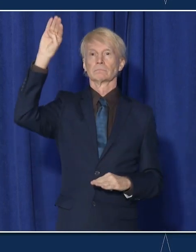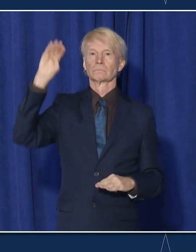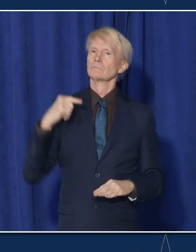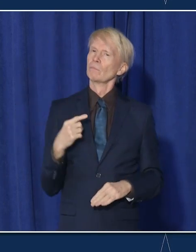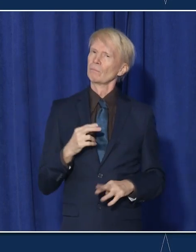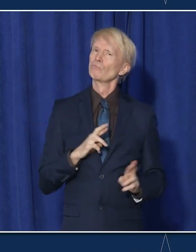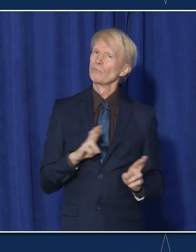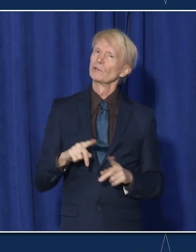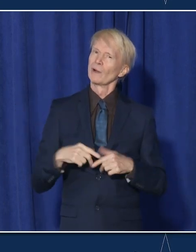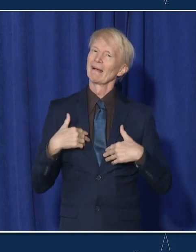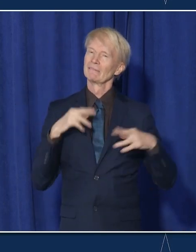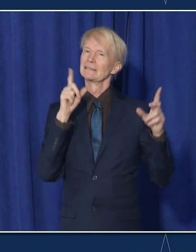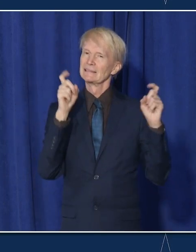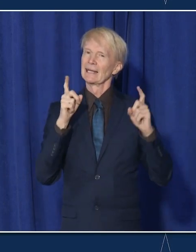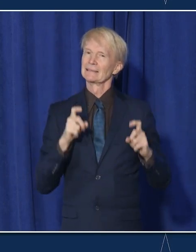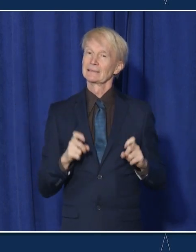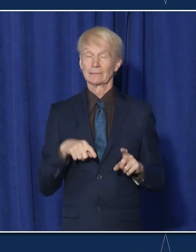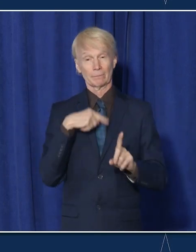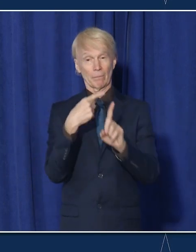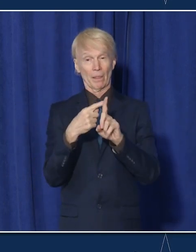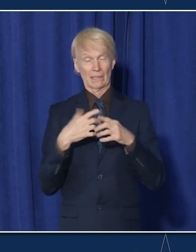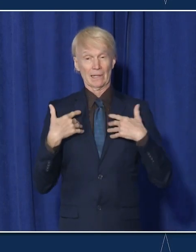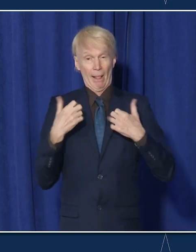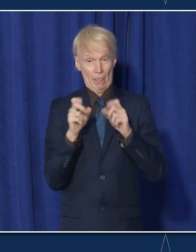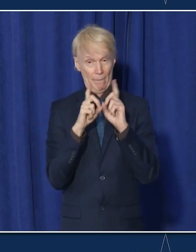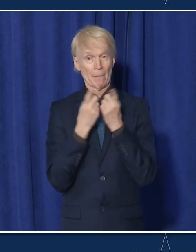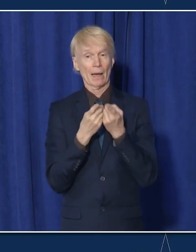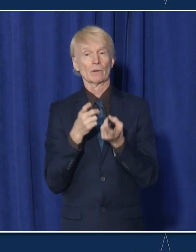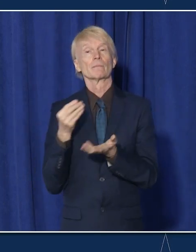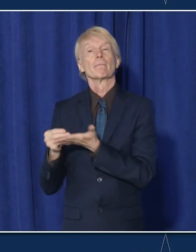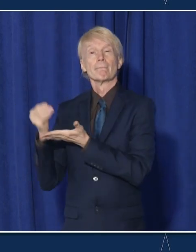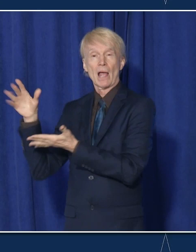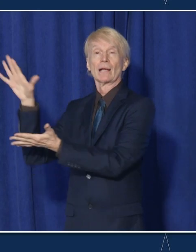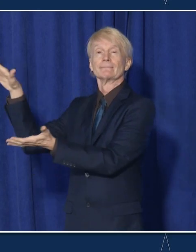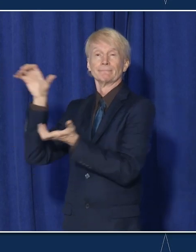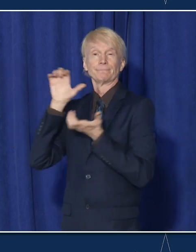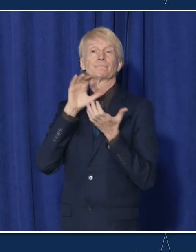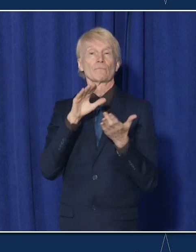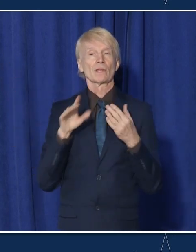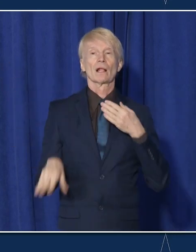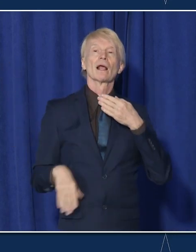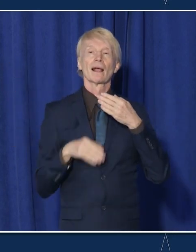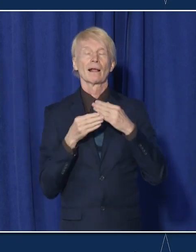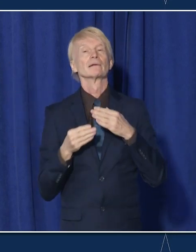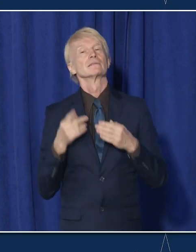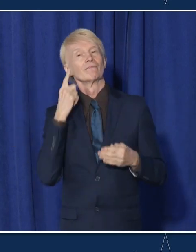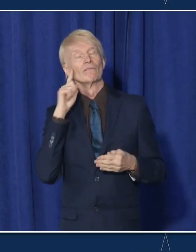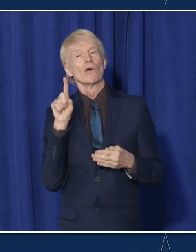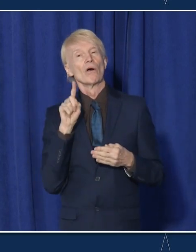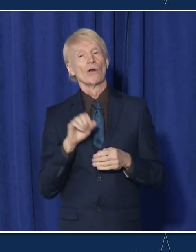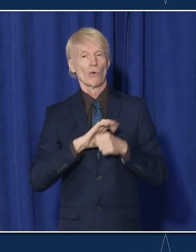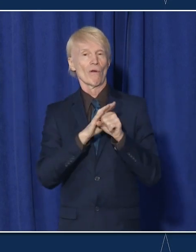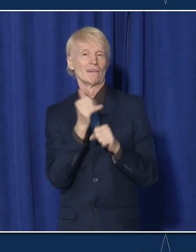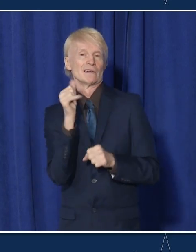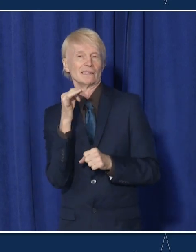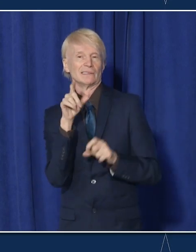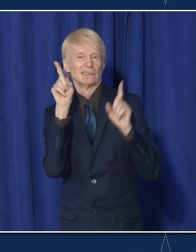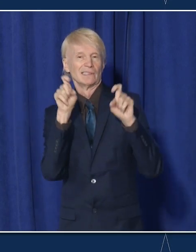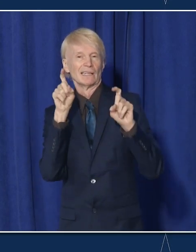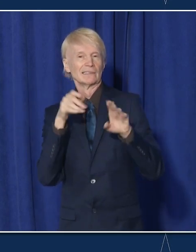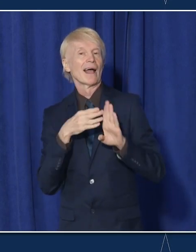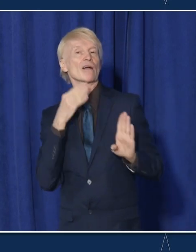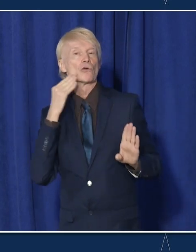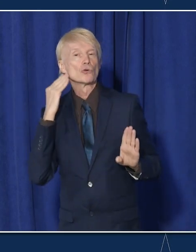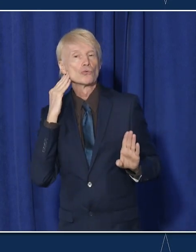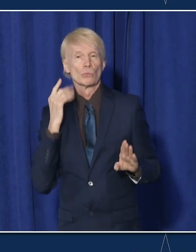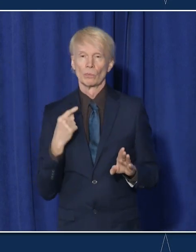widely available. The health department is also purchasing additional COVID-19 at-home tests to have in case of a surge. We,